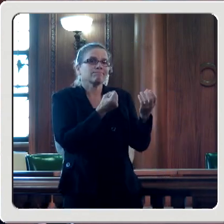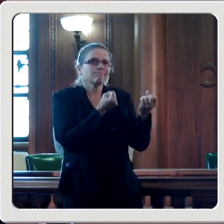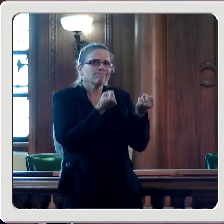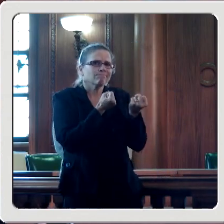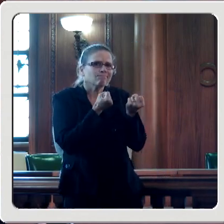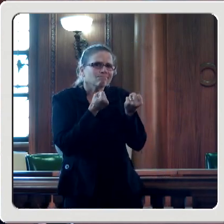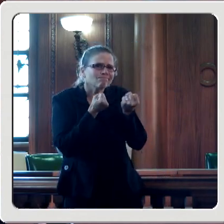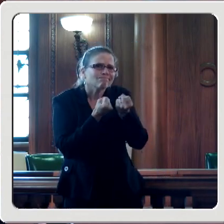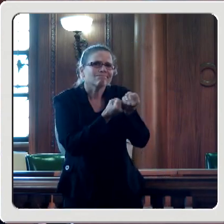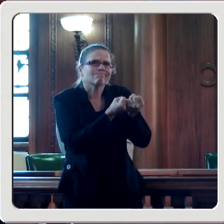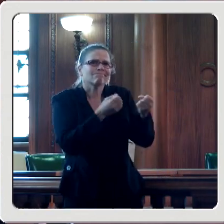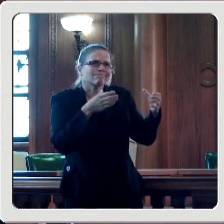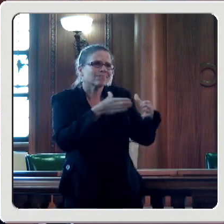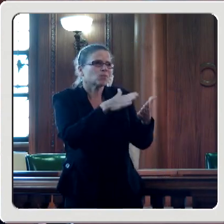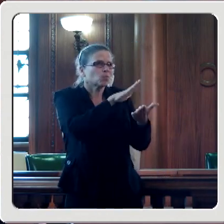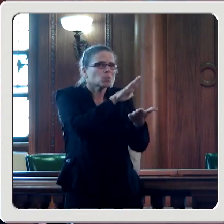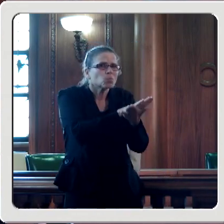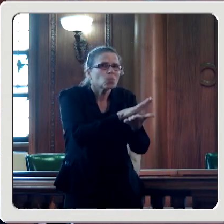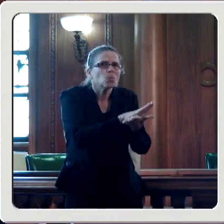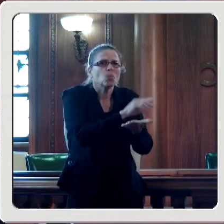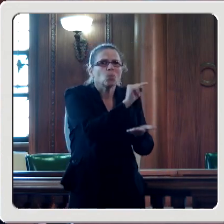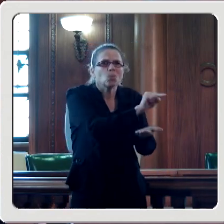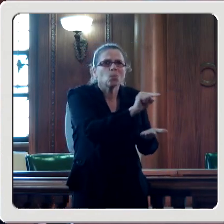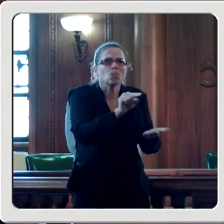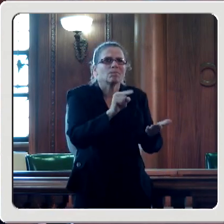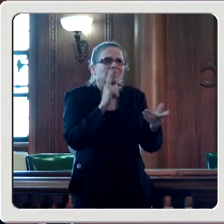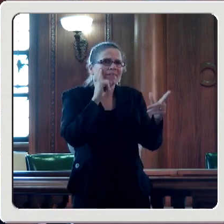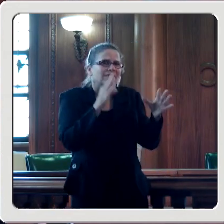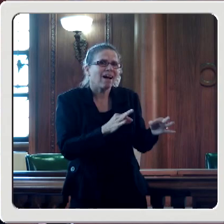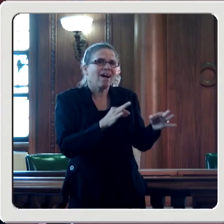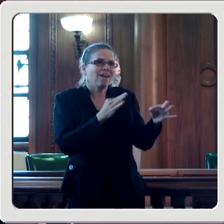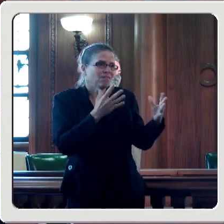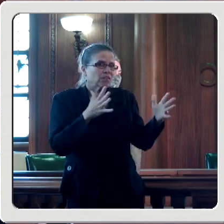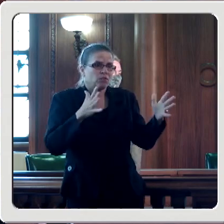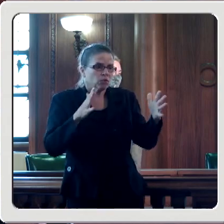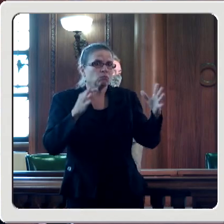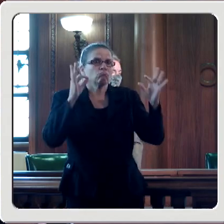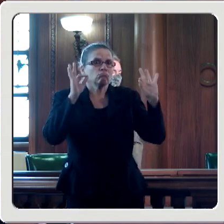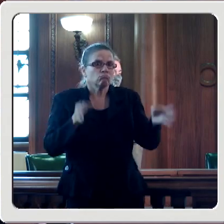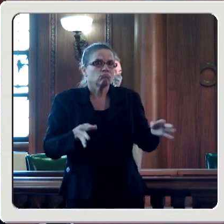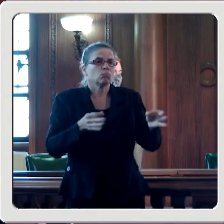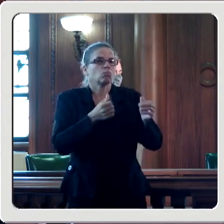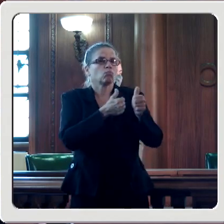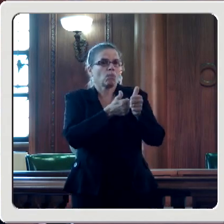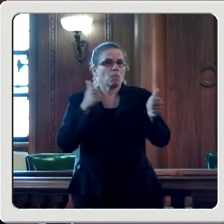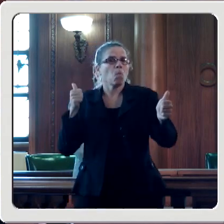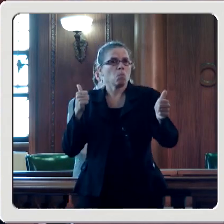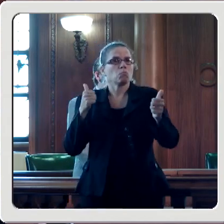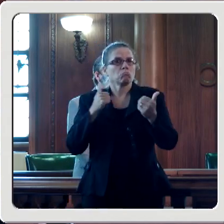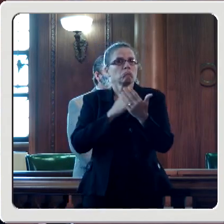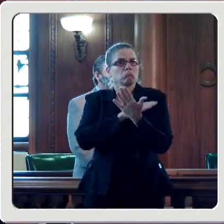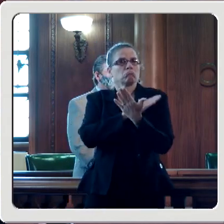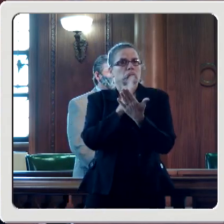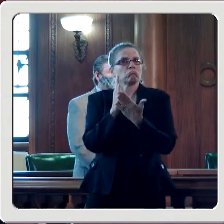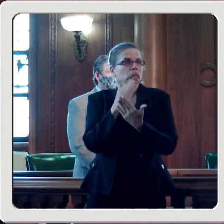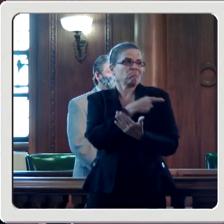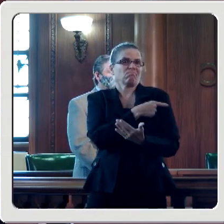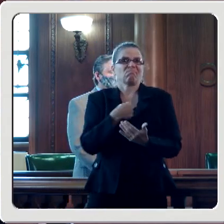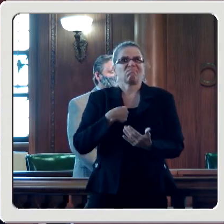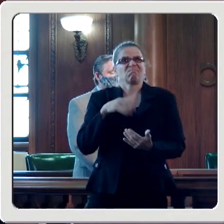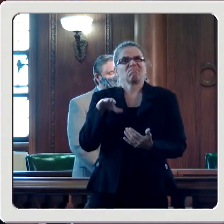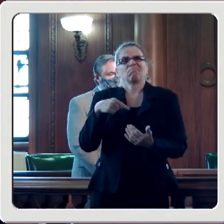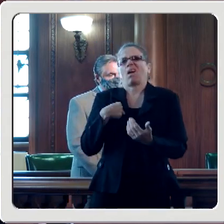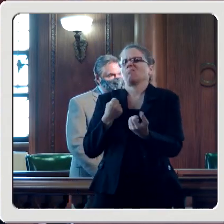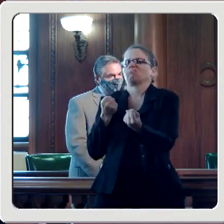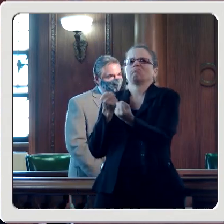forward with the plan that we have for the first quarter. Public health and the CDC